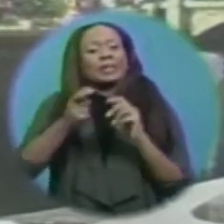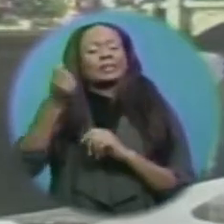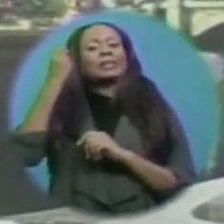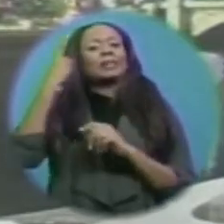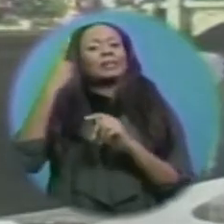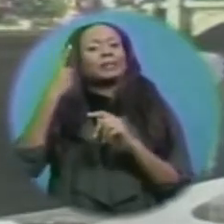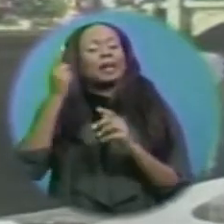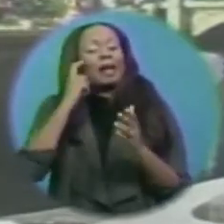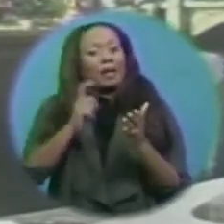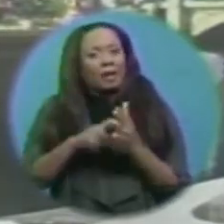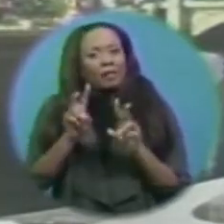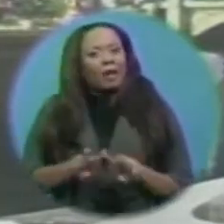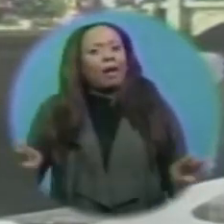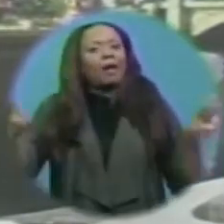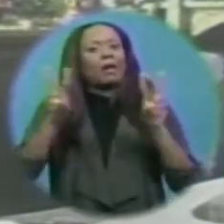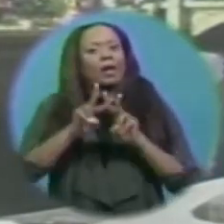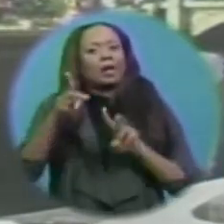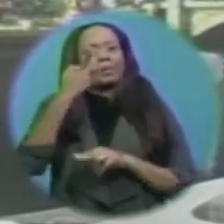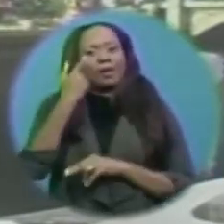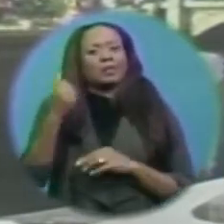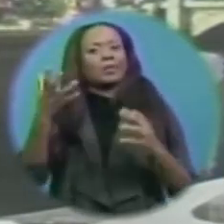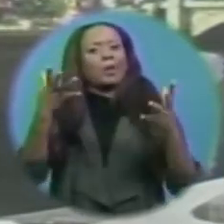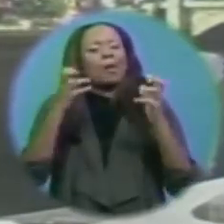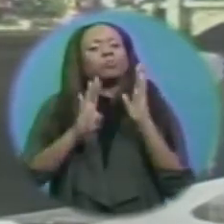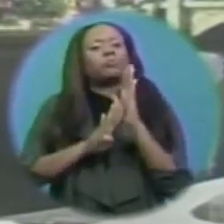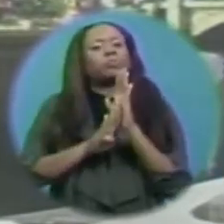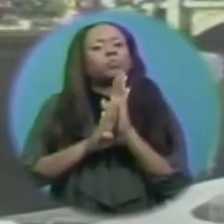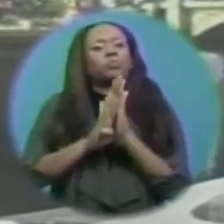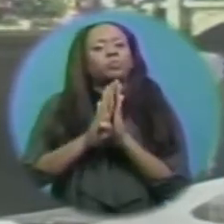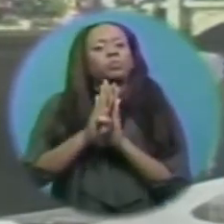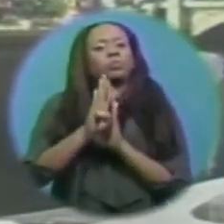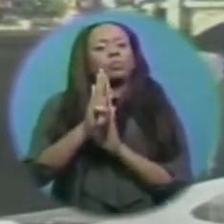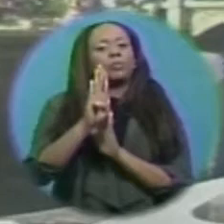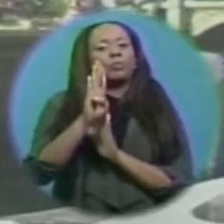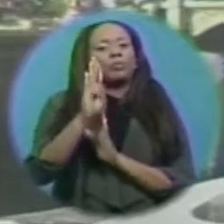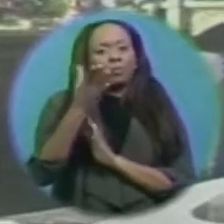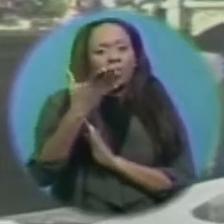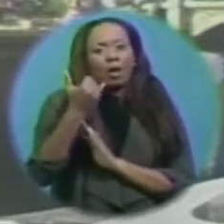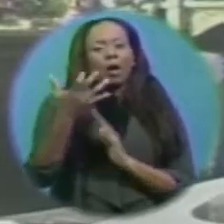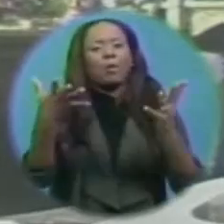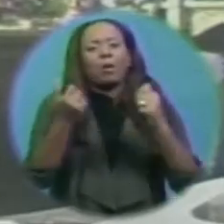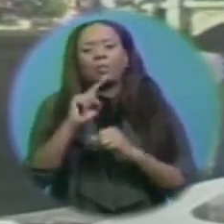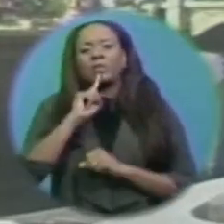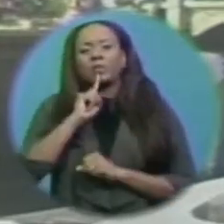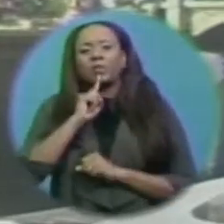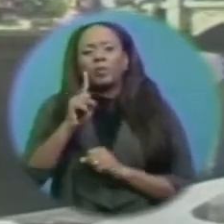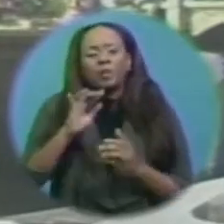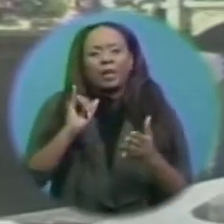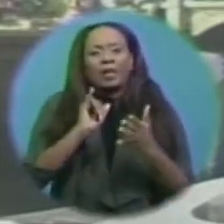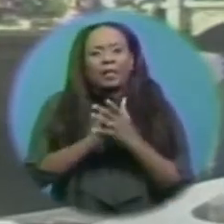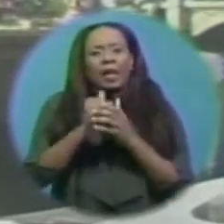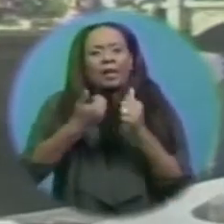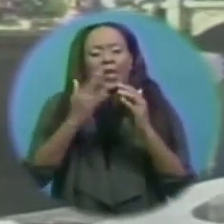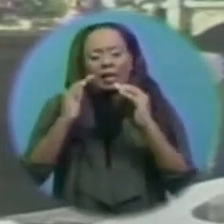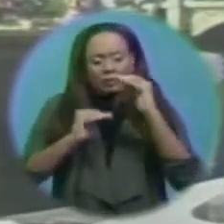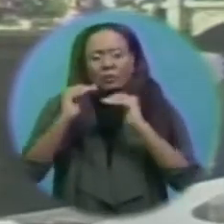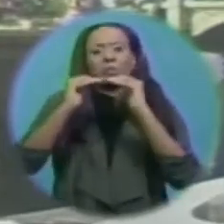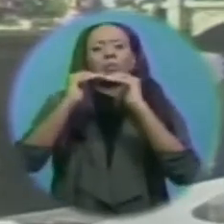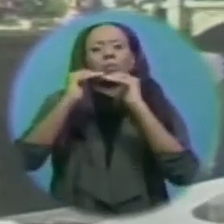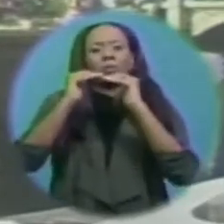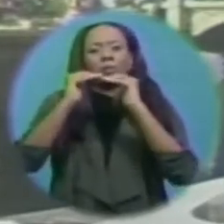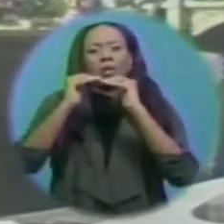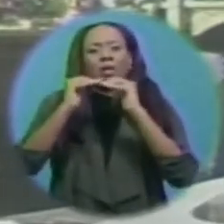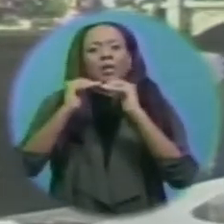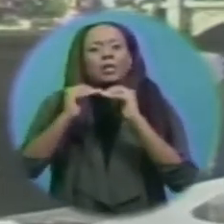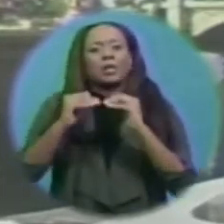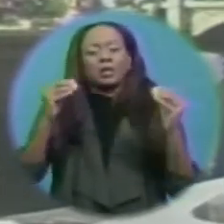CIBC aims to grow its dividends sensibly and remain near the mid-range of the dividend payout ratio. News of the possibility